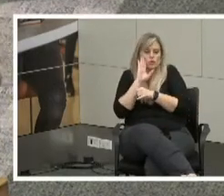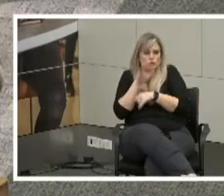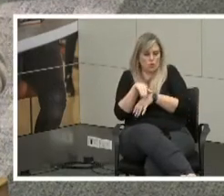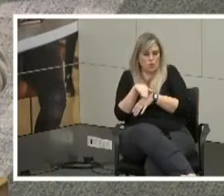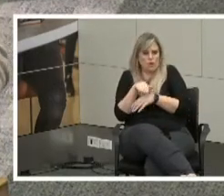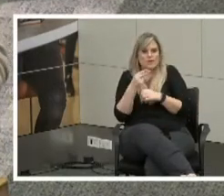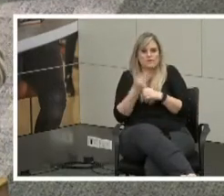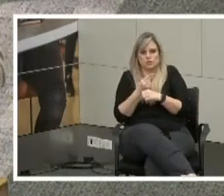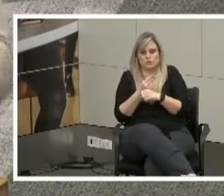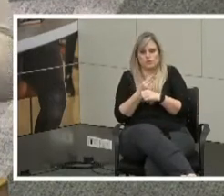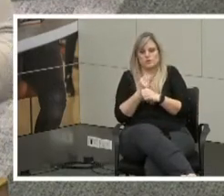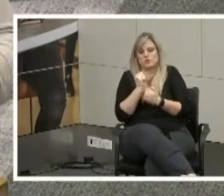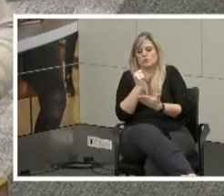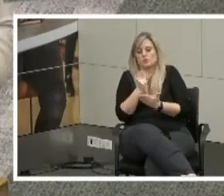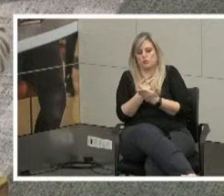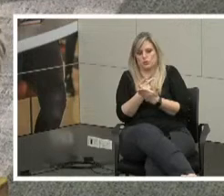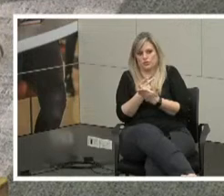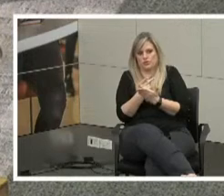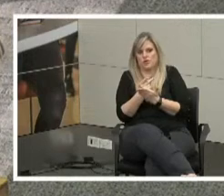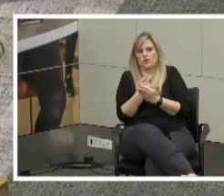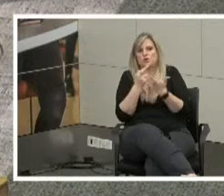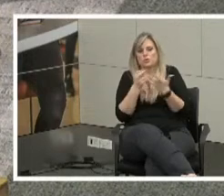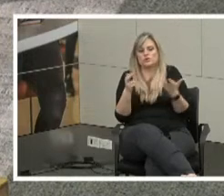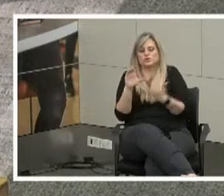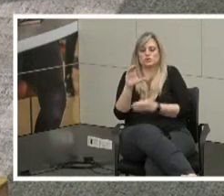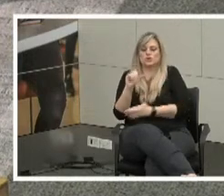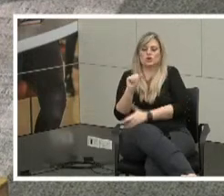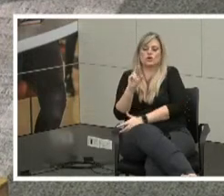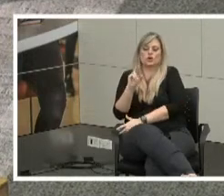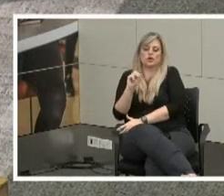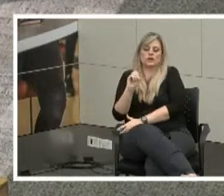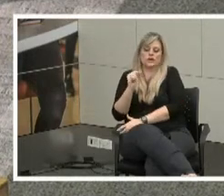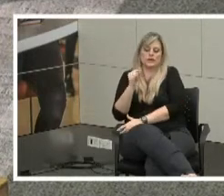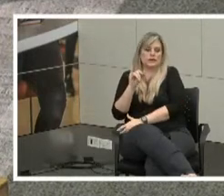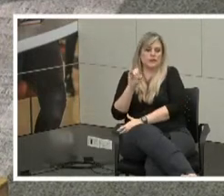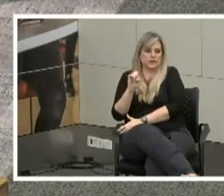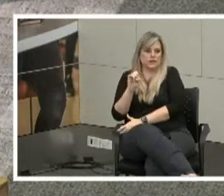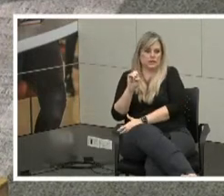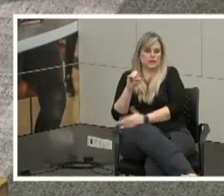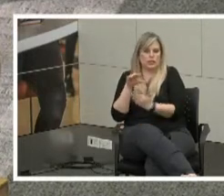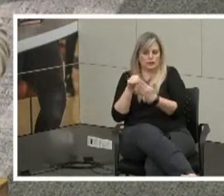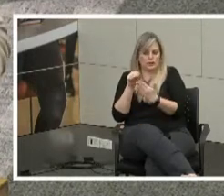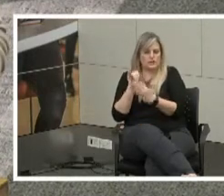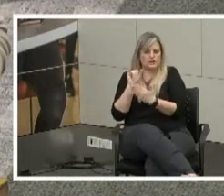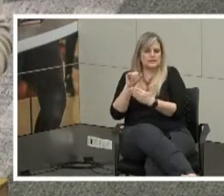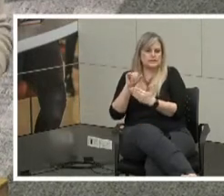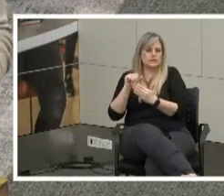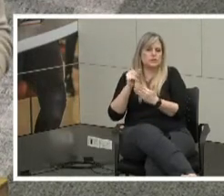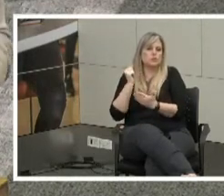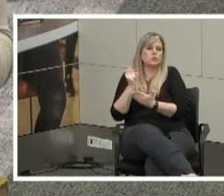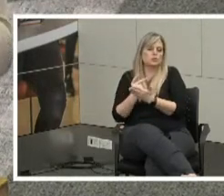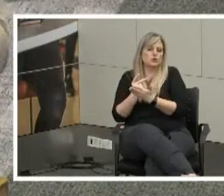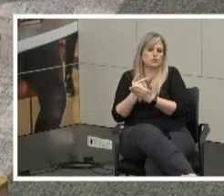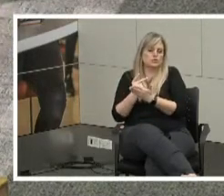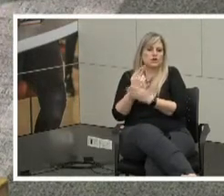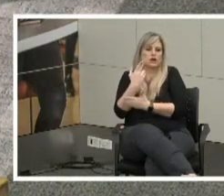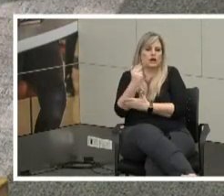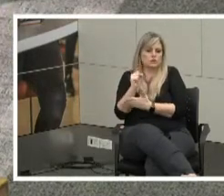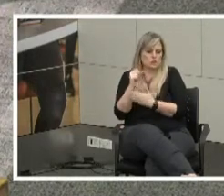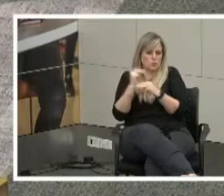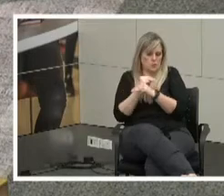used the approved resource Carnegie Learning which is the approved secondary math resource for example um but